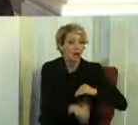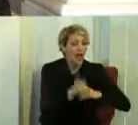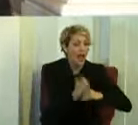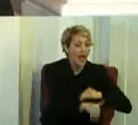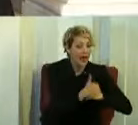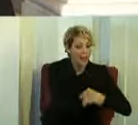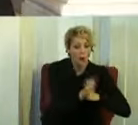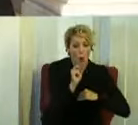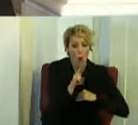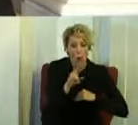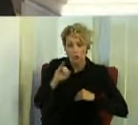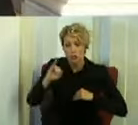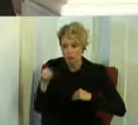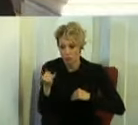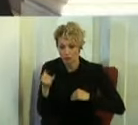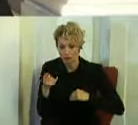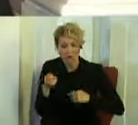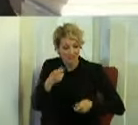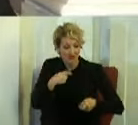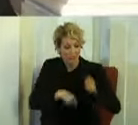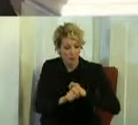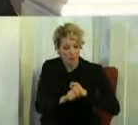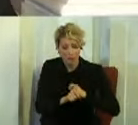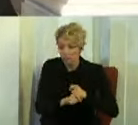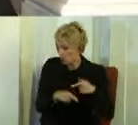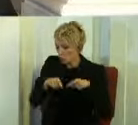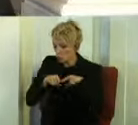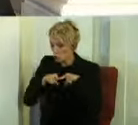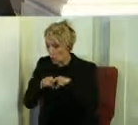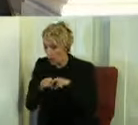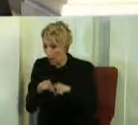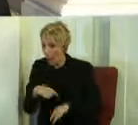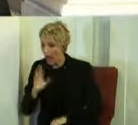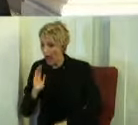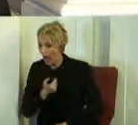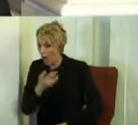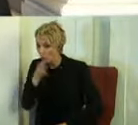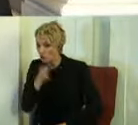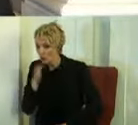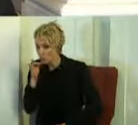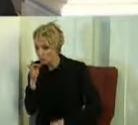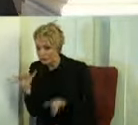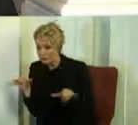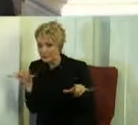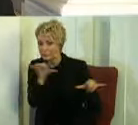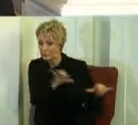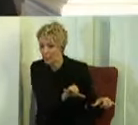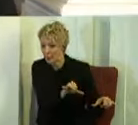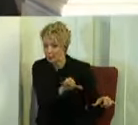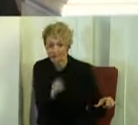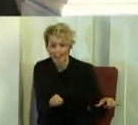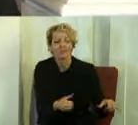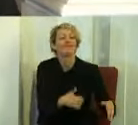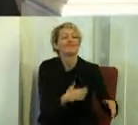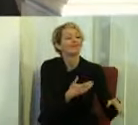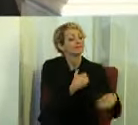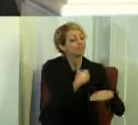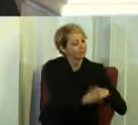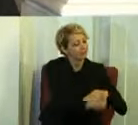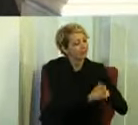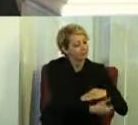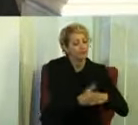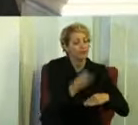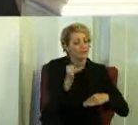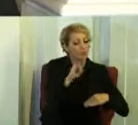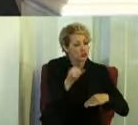might constitute that for you. And then when we consecrate communion in our building, we invite you to extend your arm to your communion table so that you